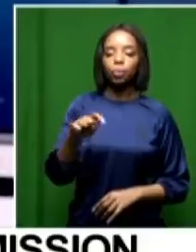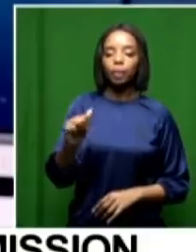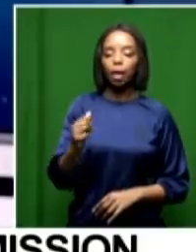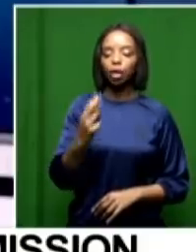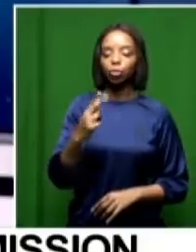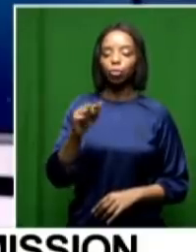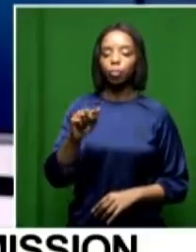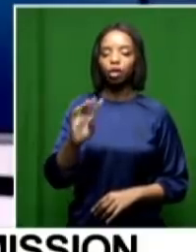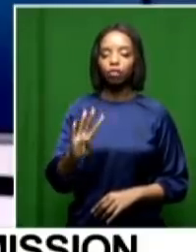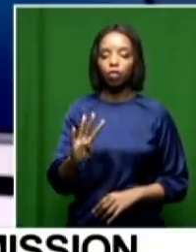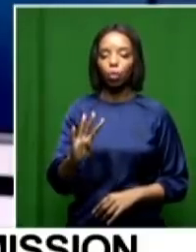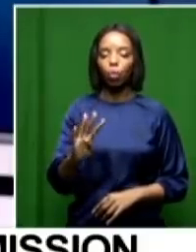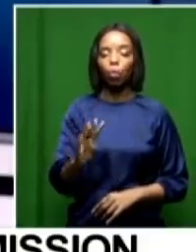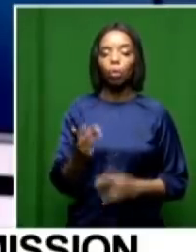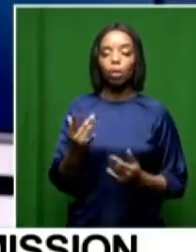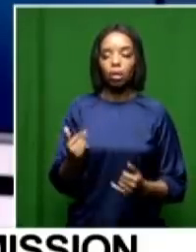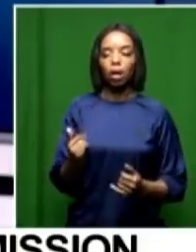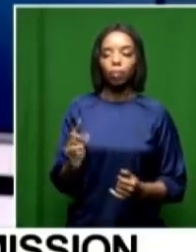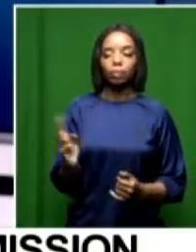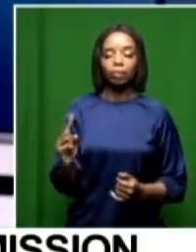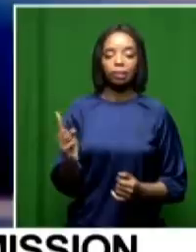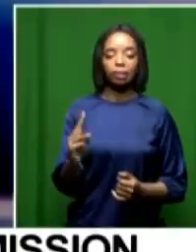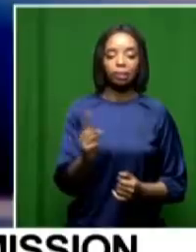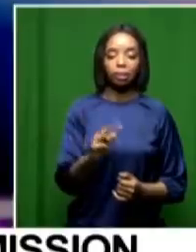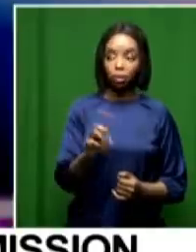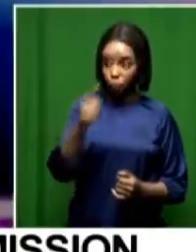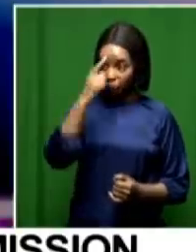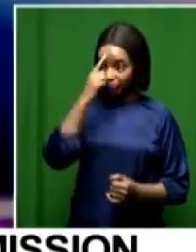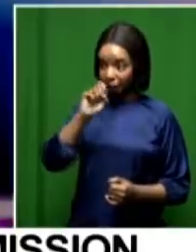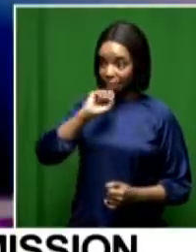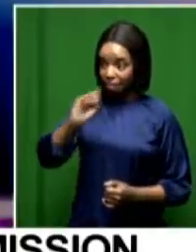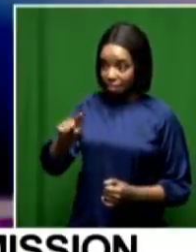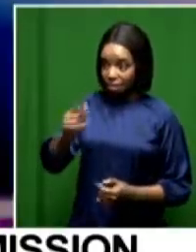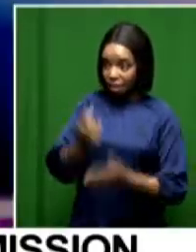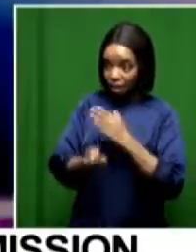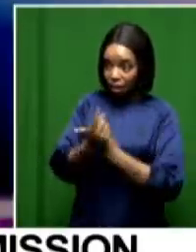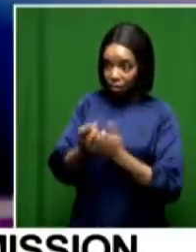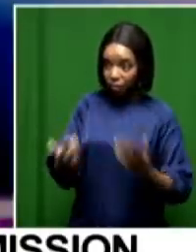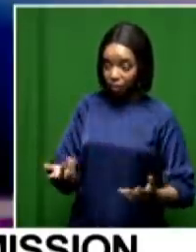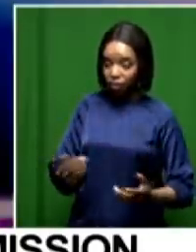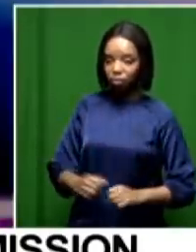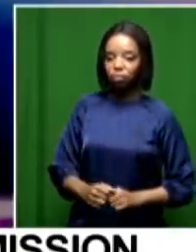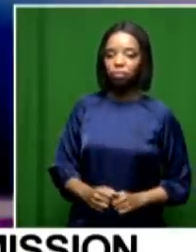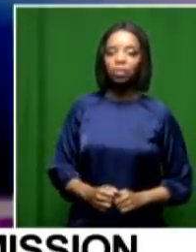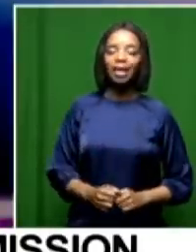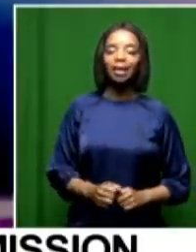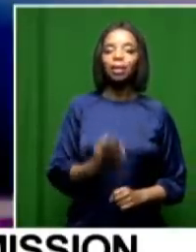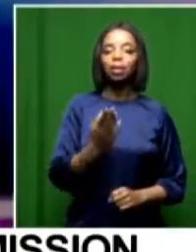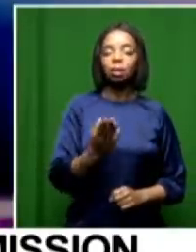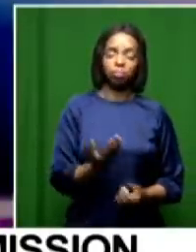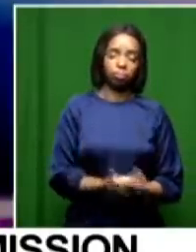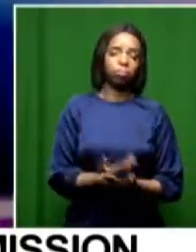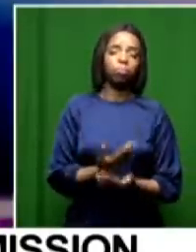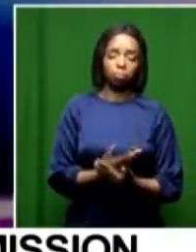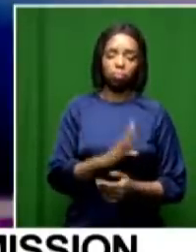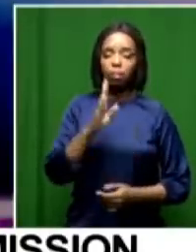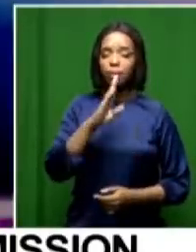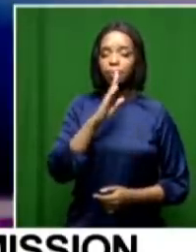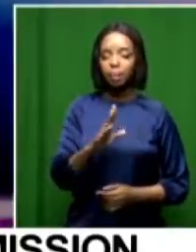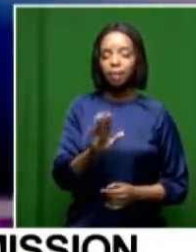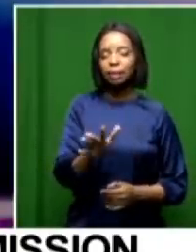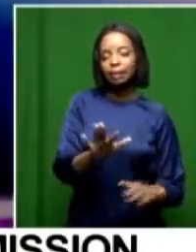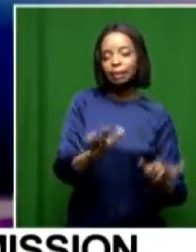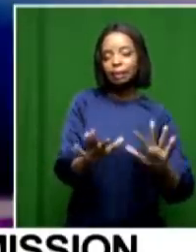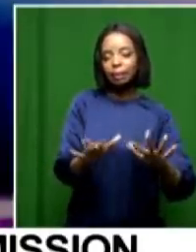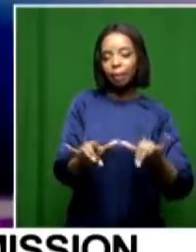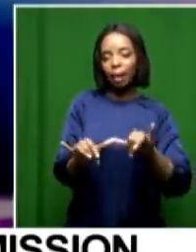a whole investigation into Glencore now? I think Glencore, it's a similar type of capture that we're referring to, but Glencore's